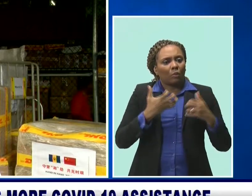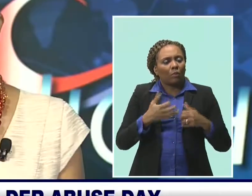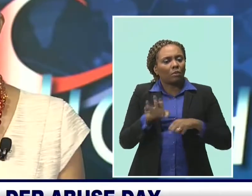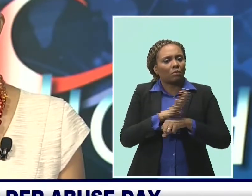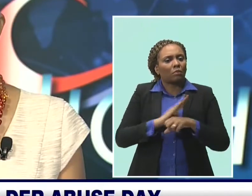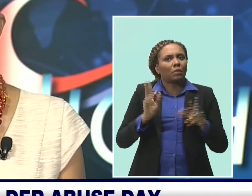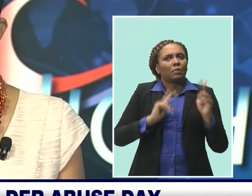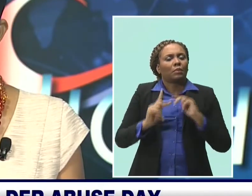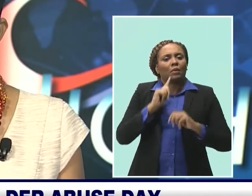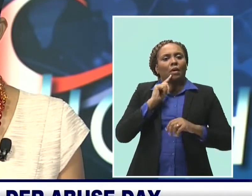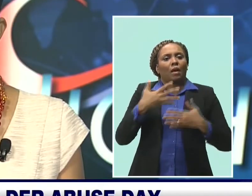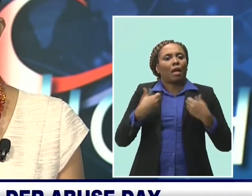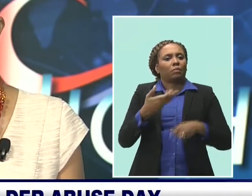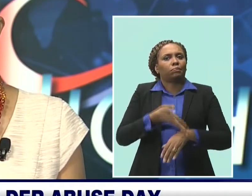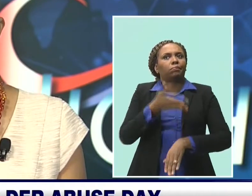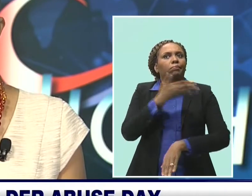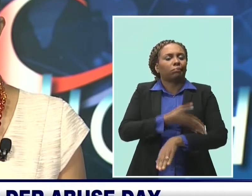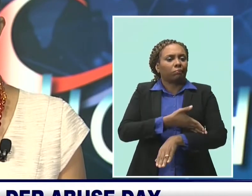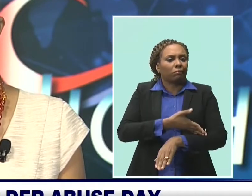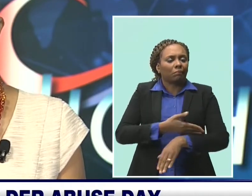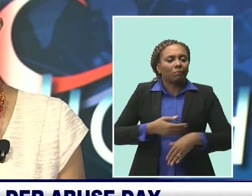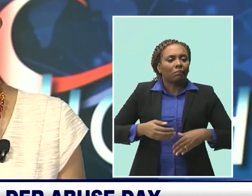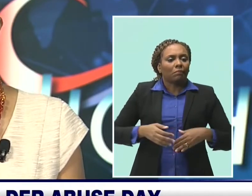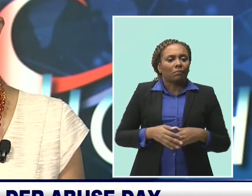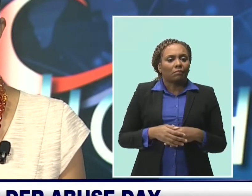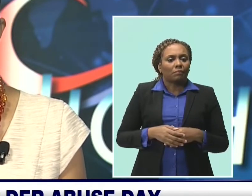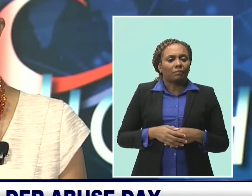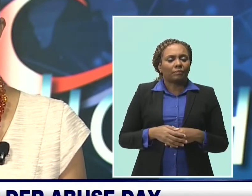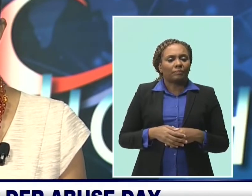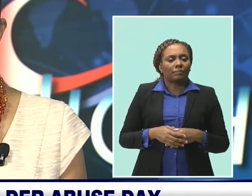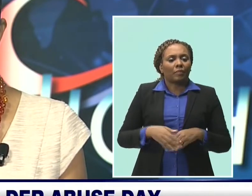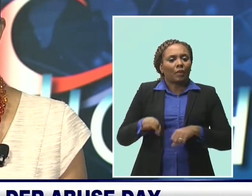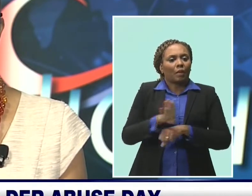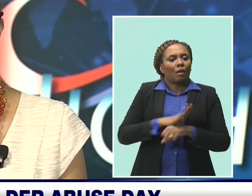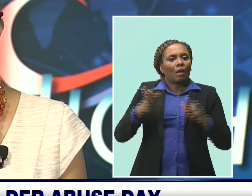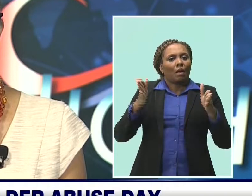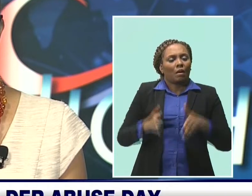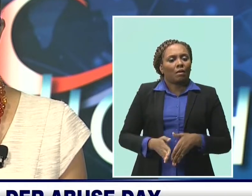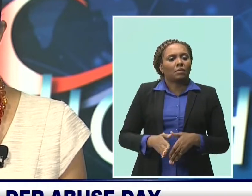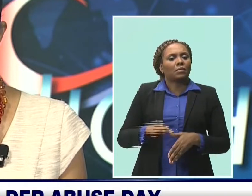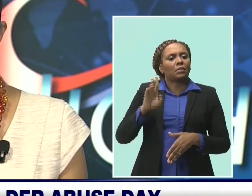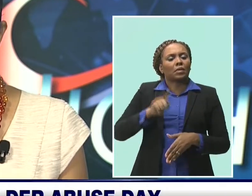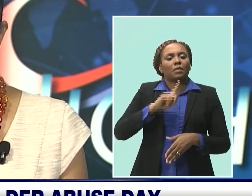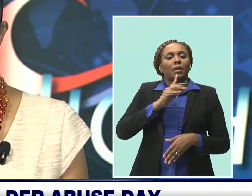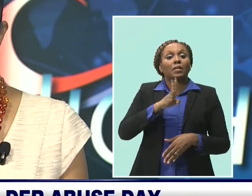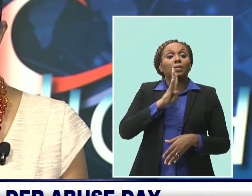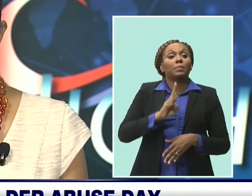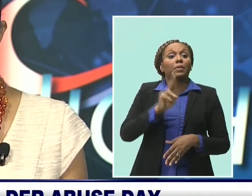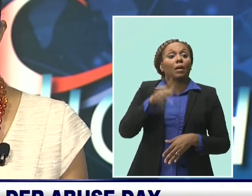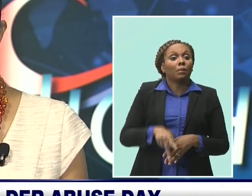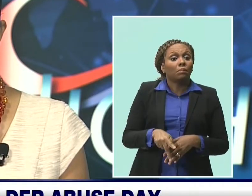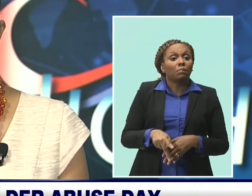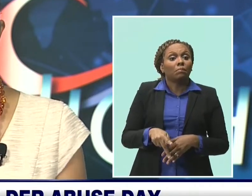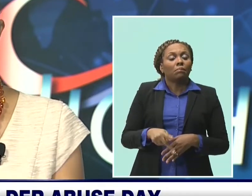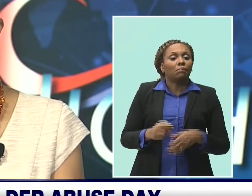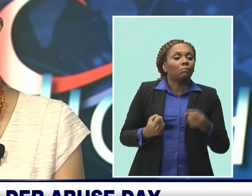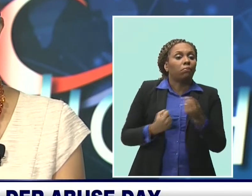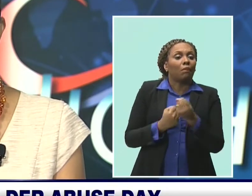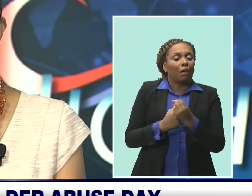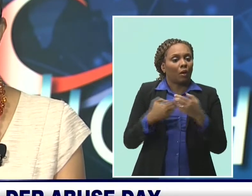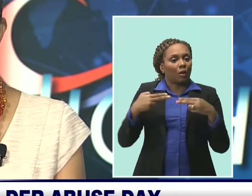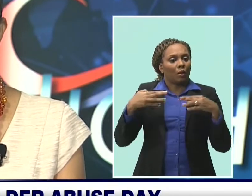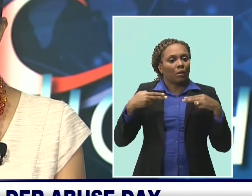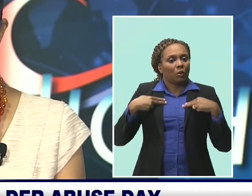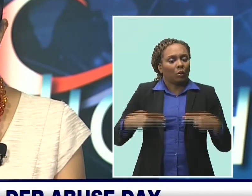Barbados. Barbadians are being urged to use their voices and access to social media to defend the human rights of the